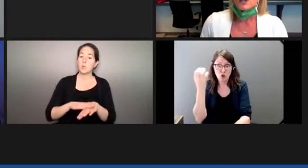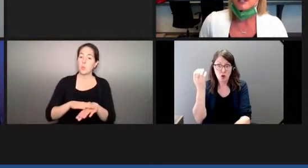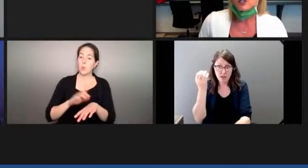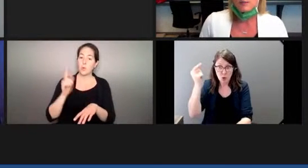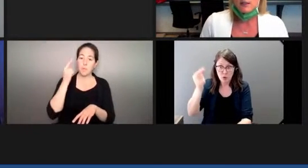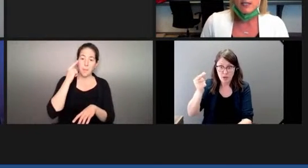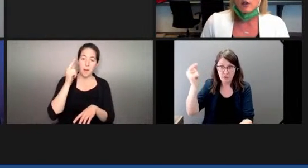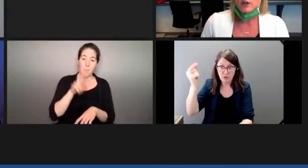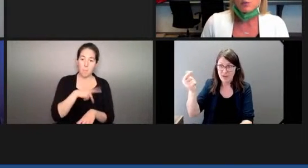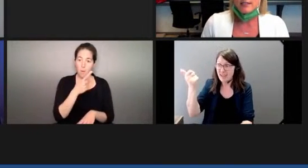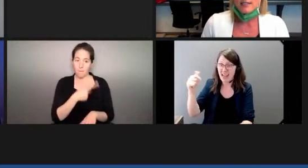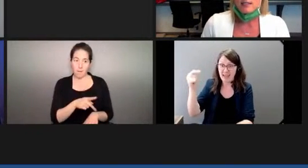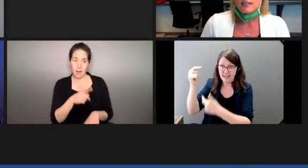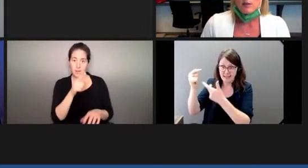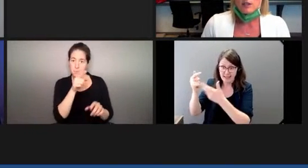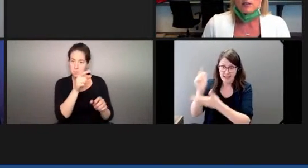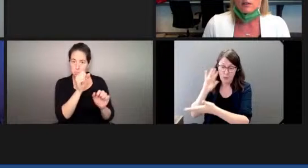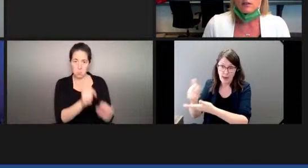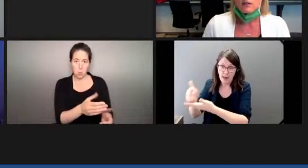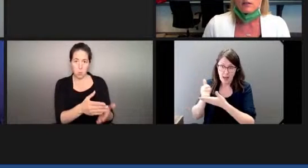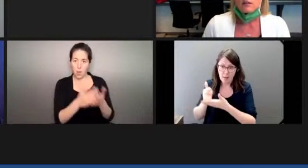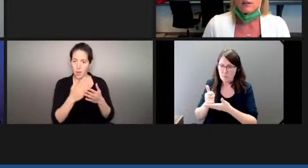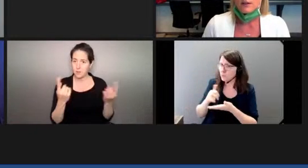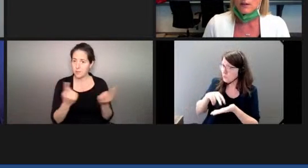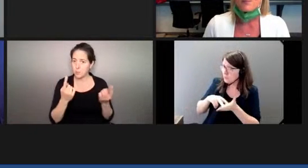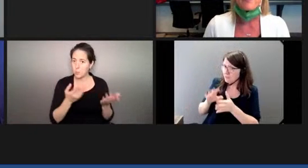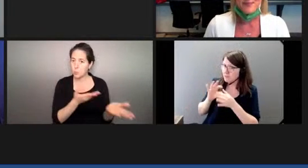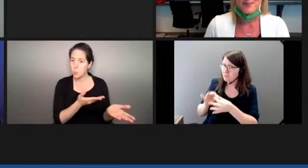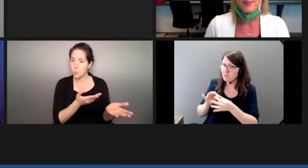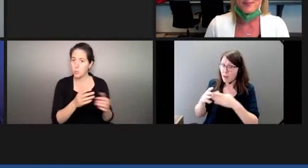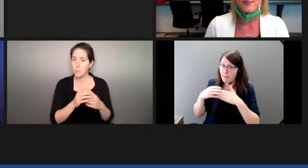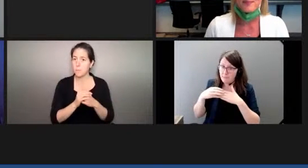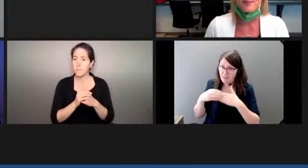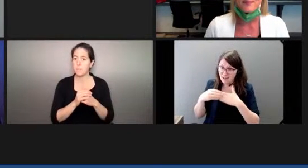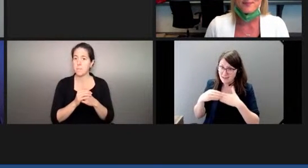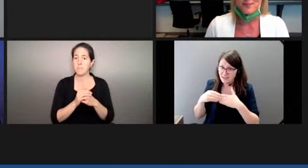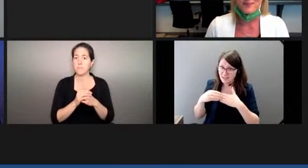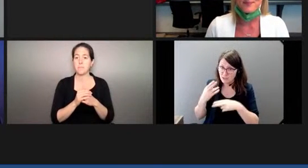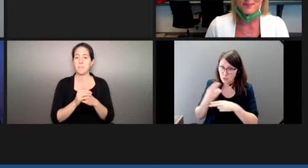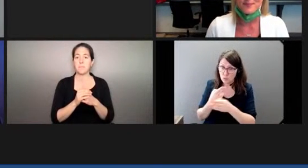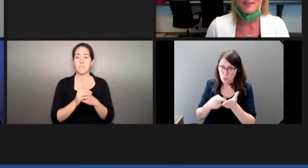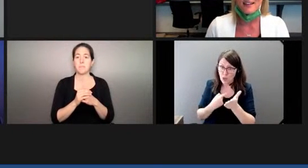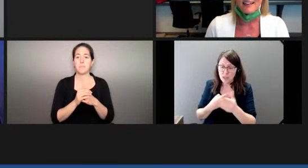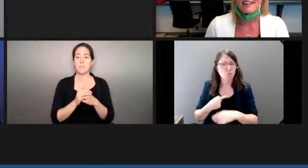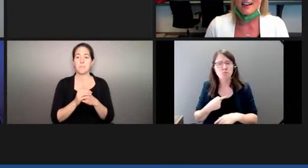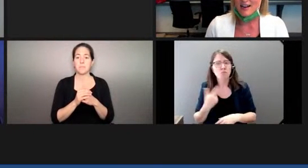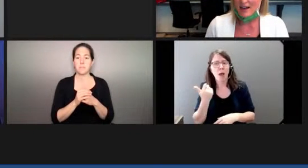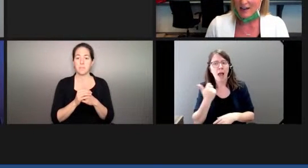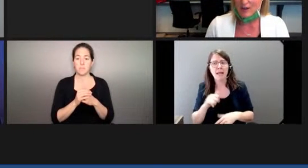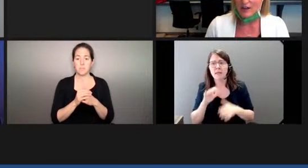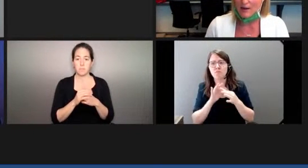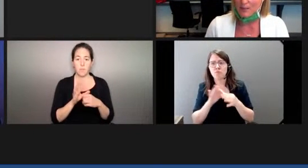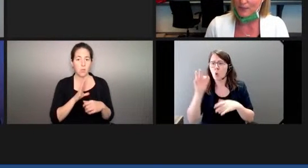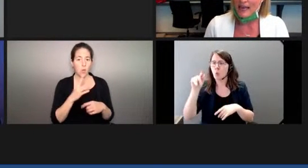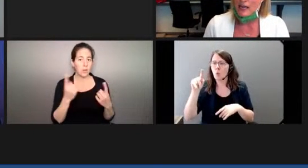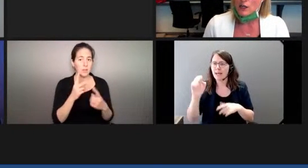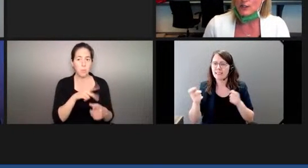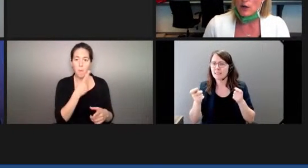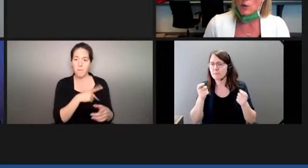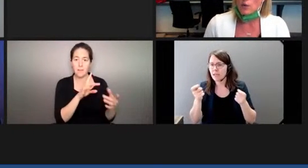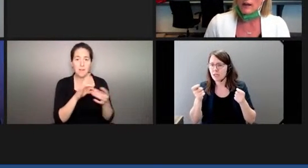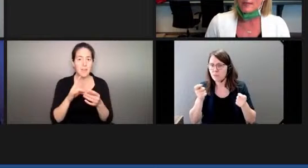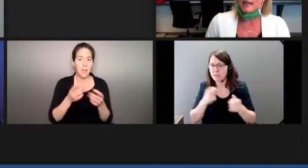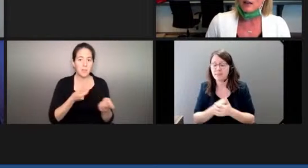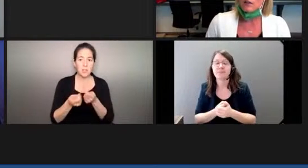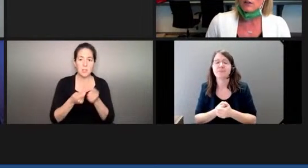So in terms of single-use plastics, Councillor? Yeah, or anything to do with waste management. Yeah, 100.